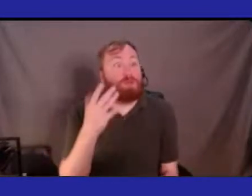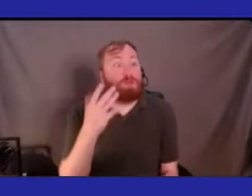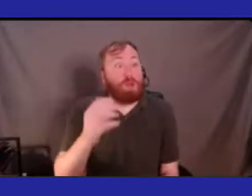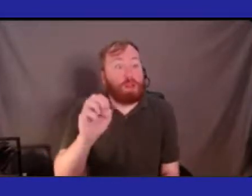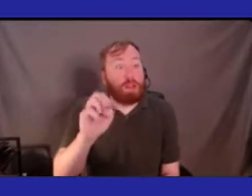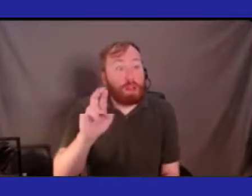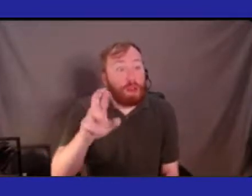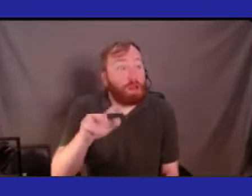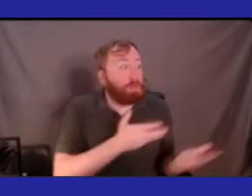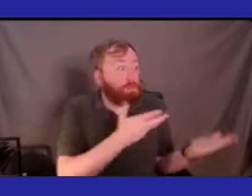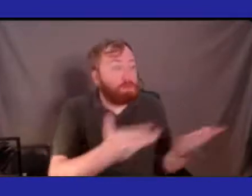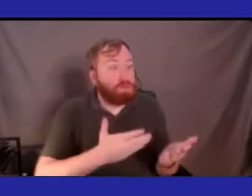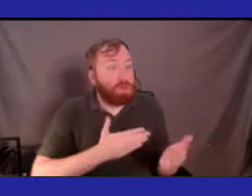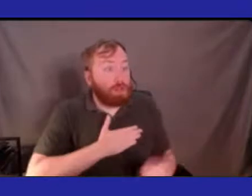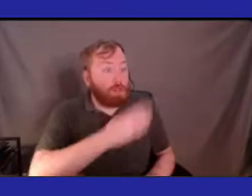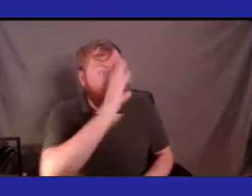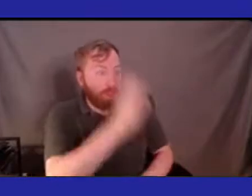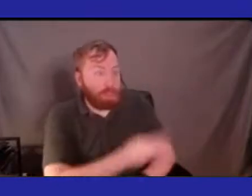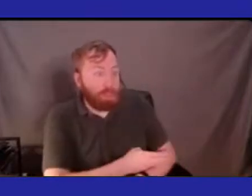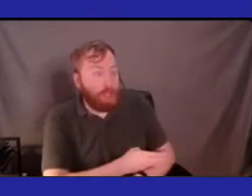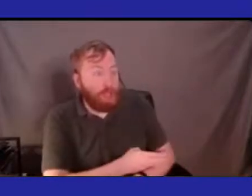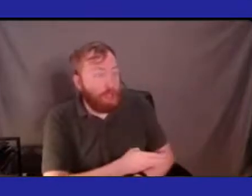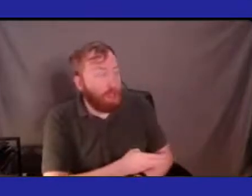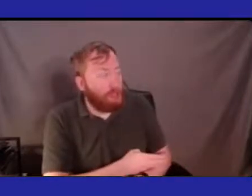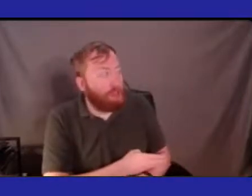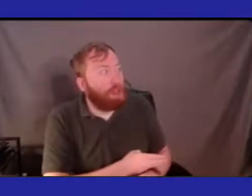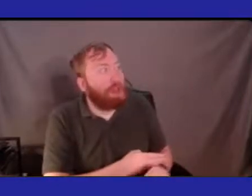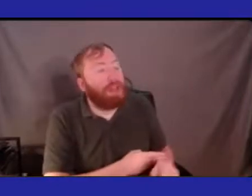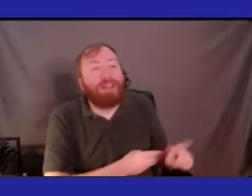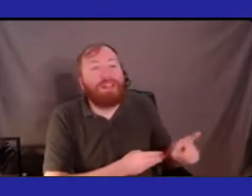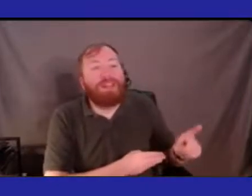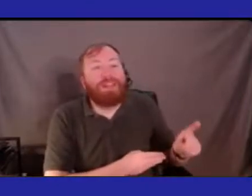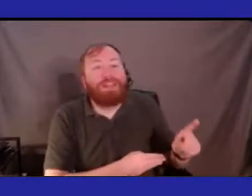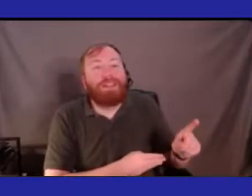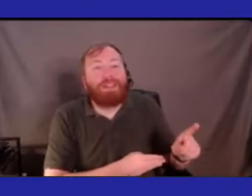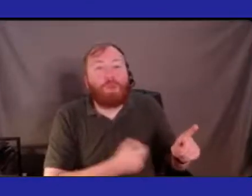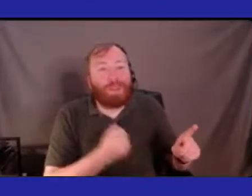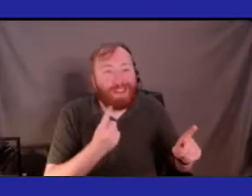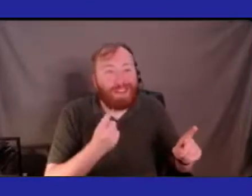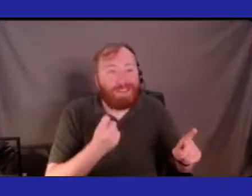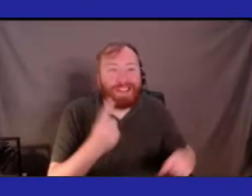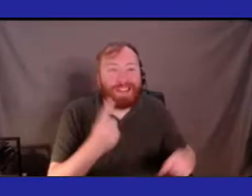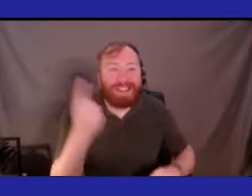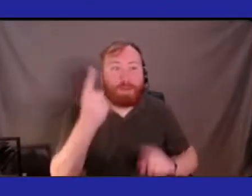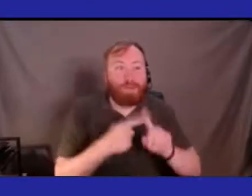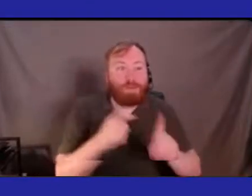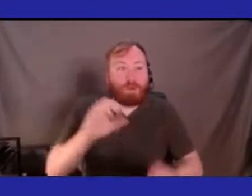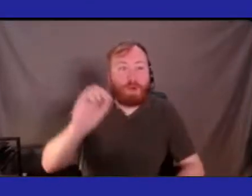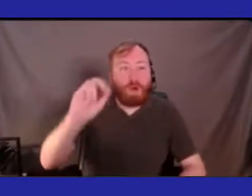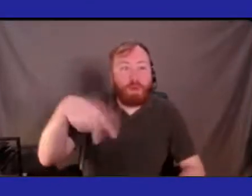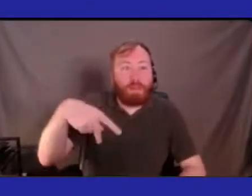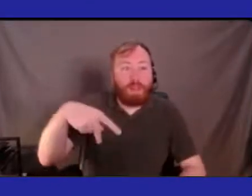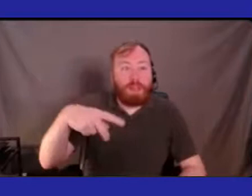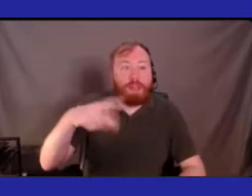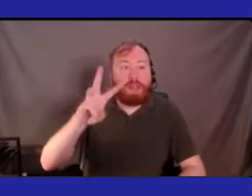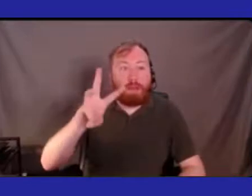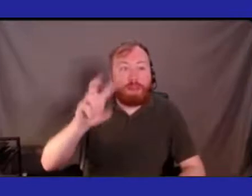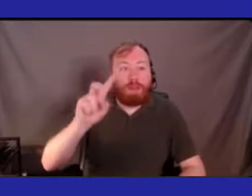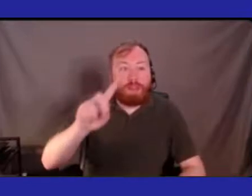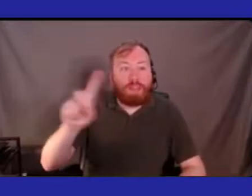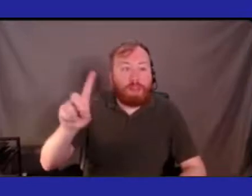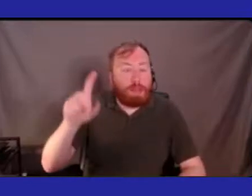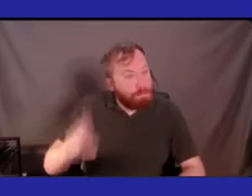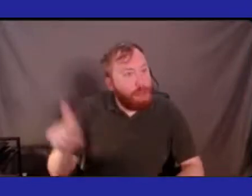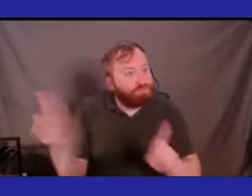son or help another family with children with developmental disability, they understand that someone from OPWDD has to be with them.